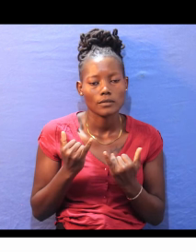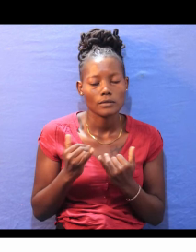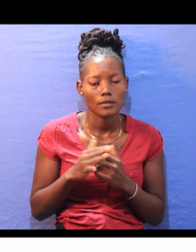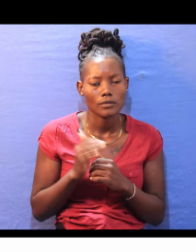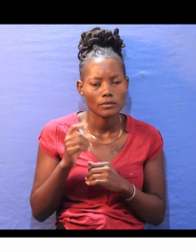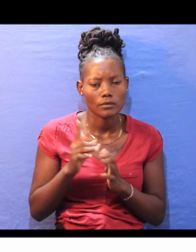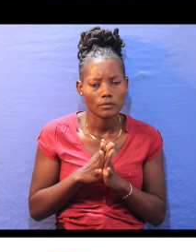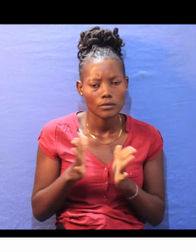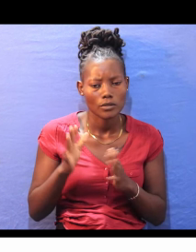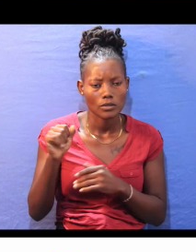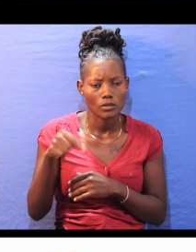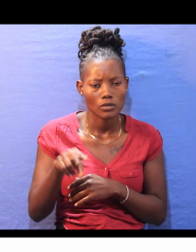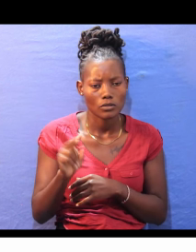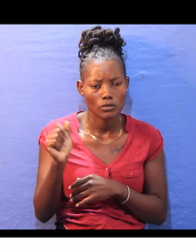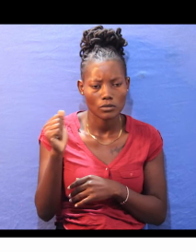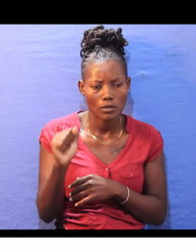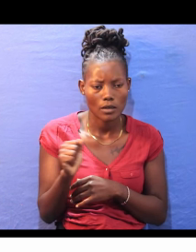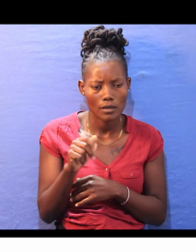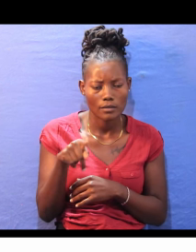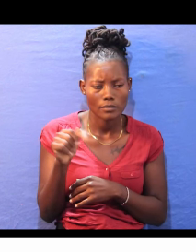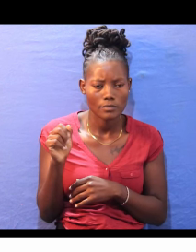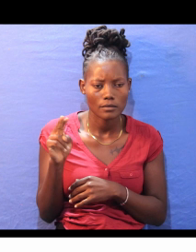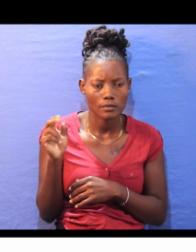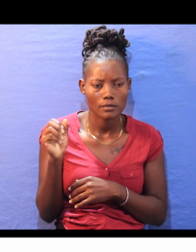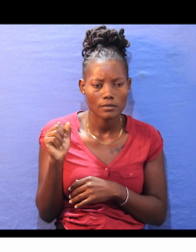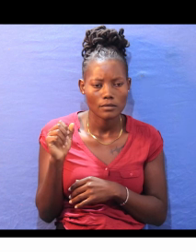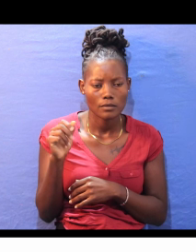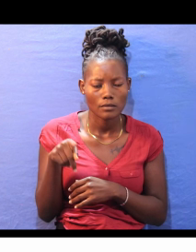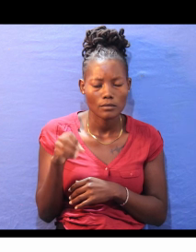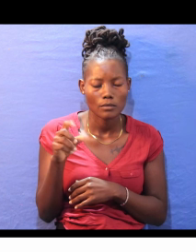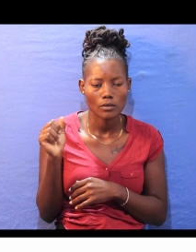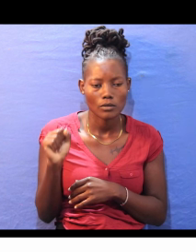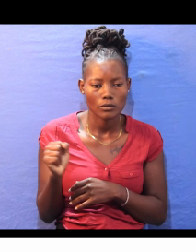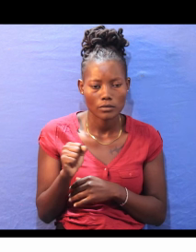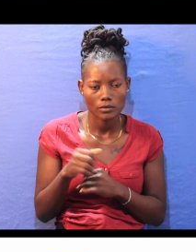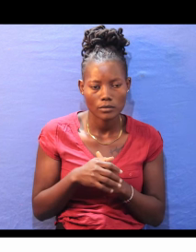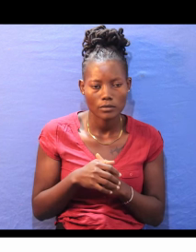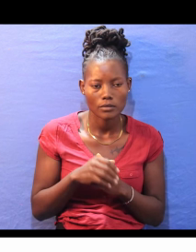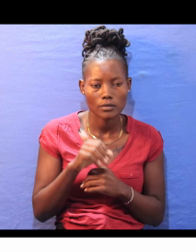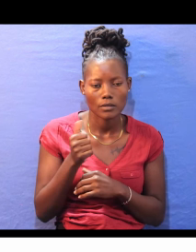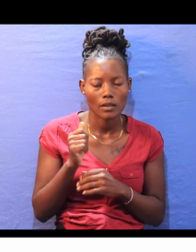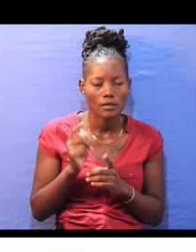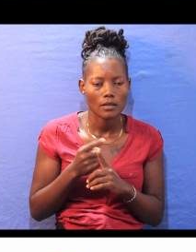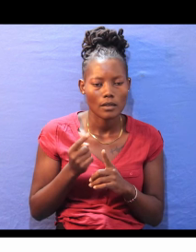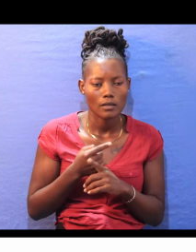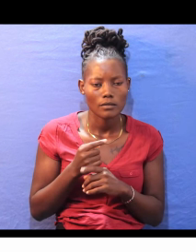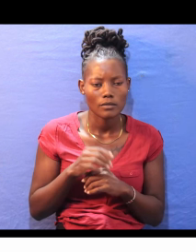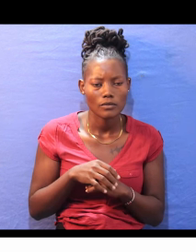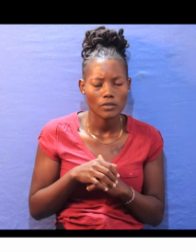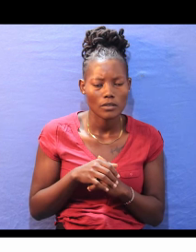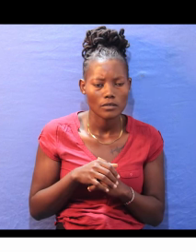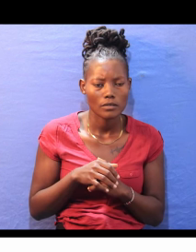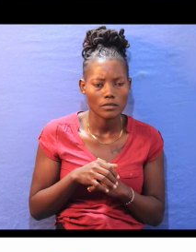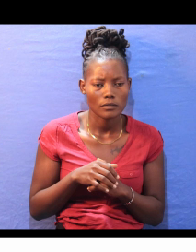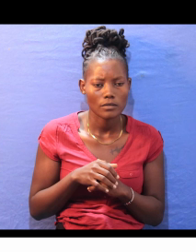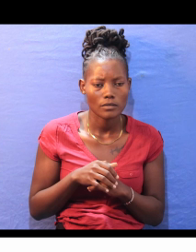general: squats, pulls, presses. For our non-weightlifting athletes, that's going to include snatch,